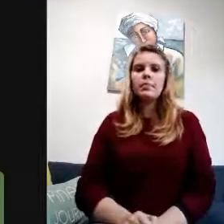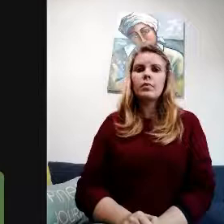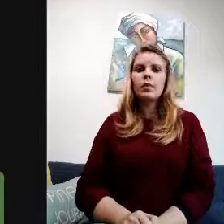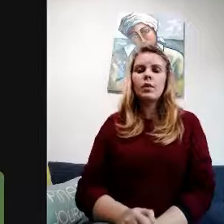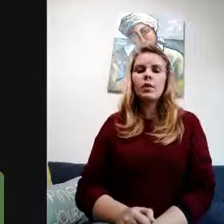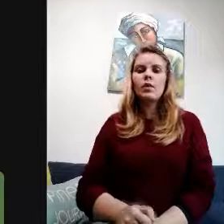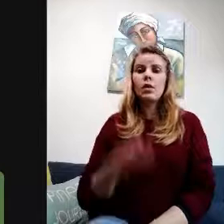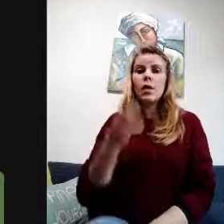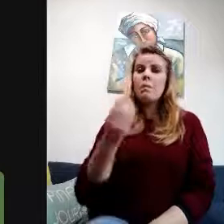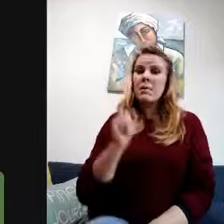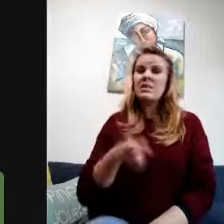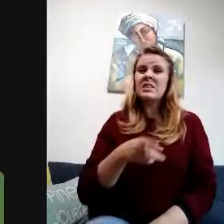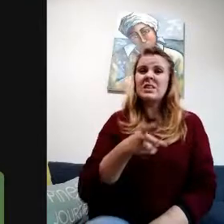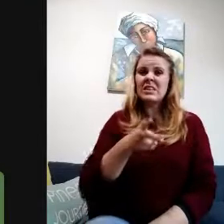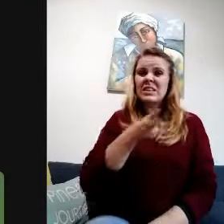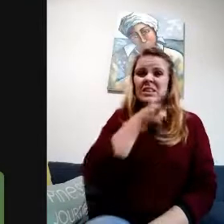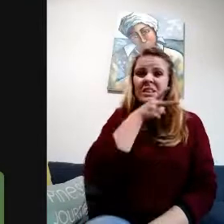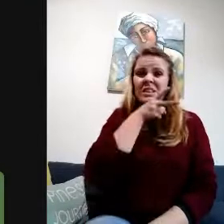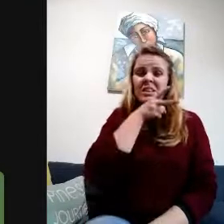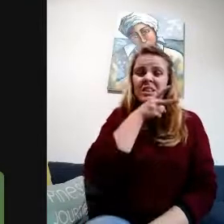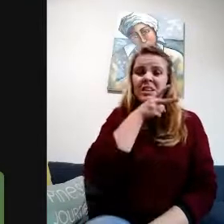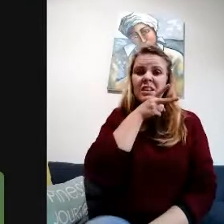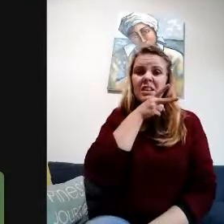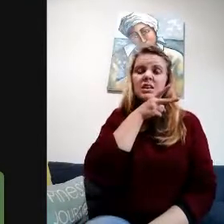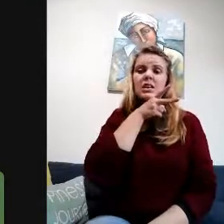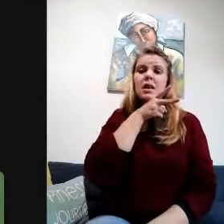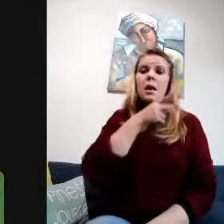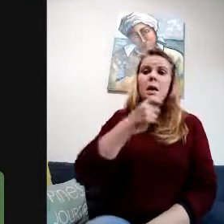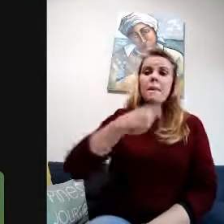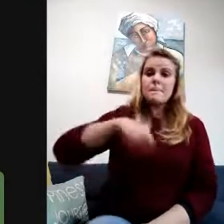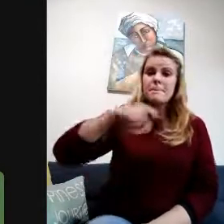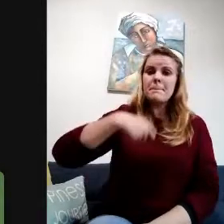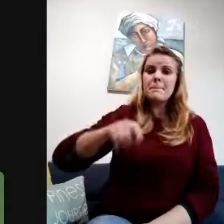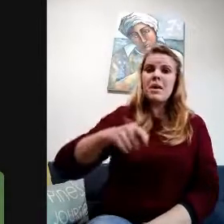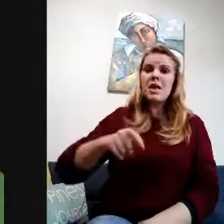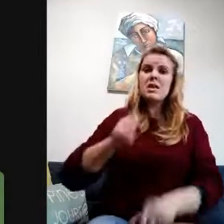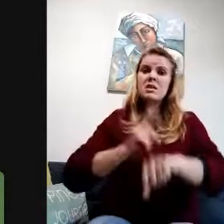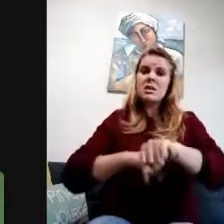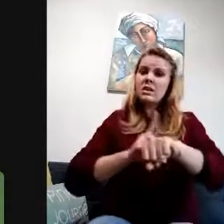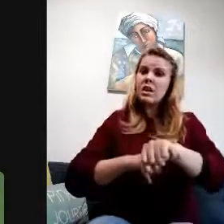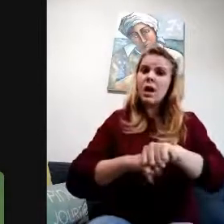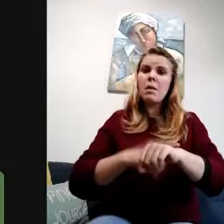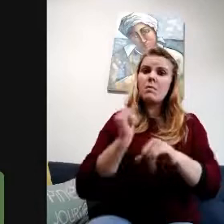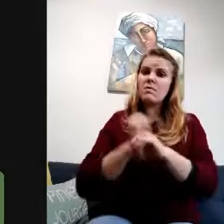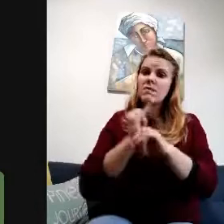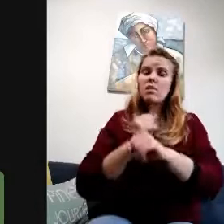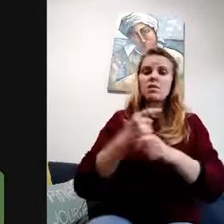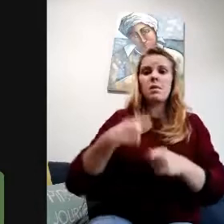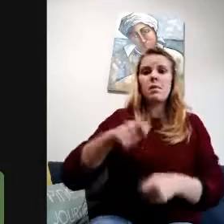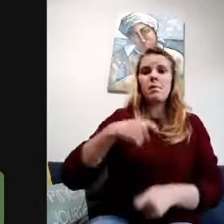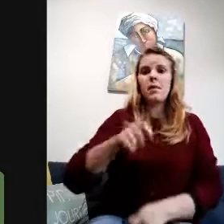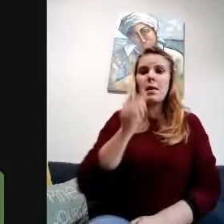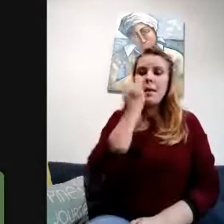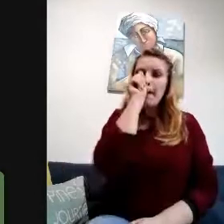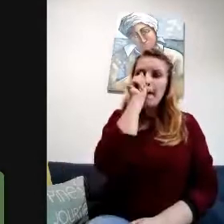policing of the pace of play. Do you want to maybe touch on, Inus, do you maybe want to touch on the